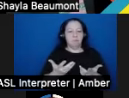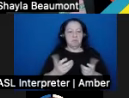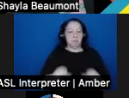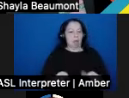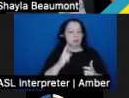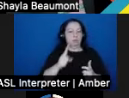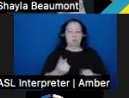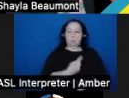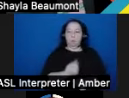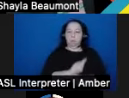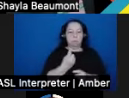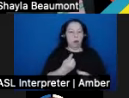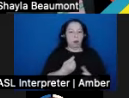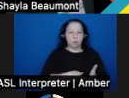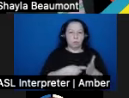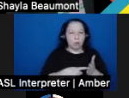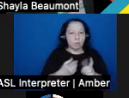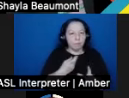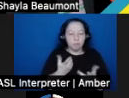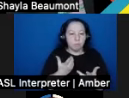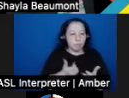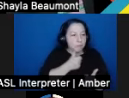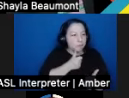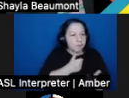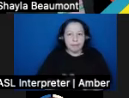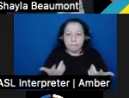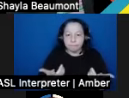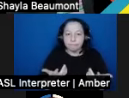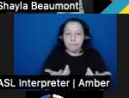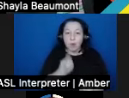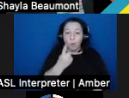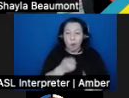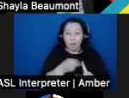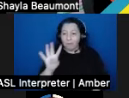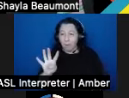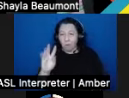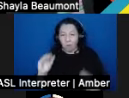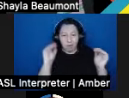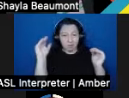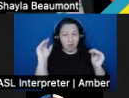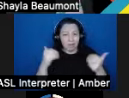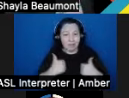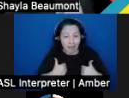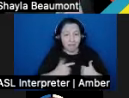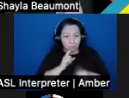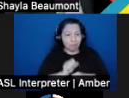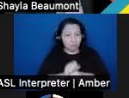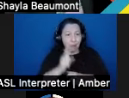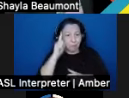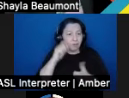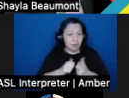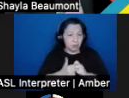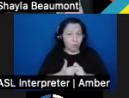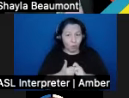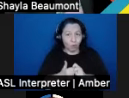a statistics on the right, 1 in 4 adults suffer from diagnosable mental disorders. So